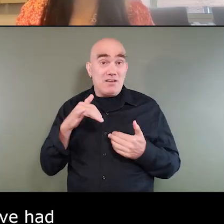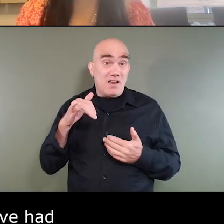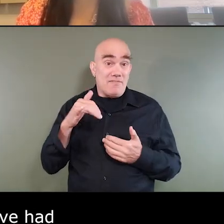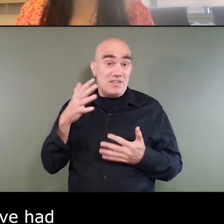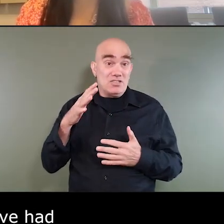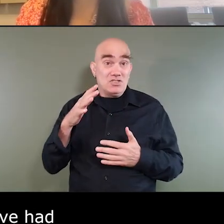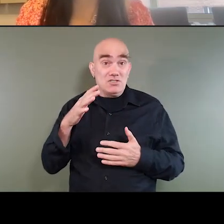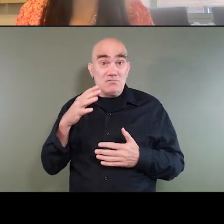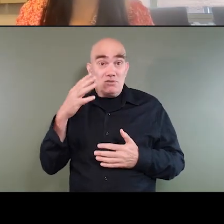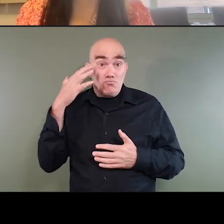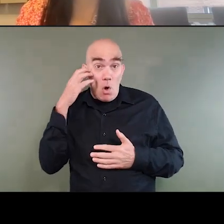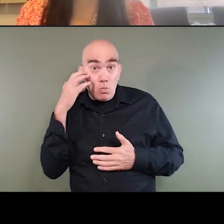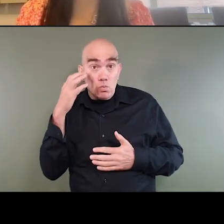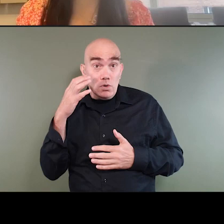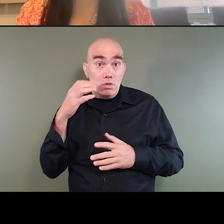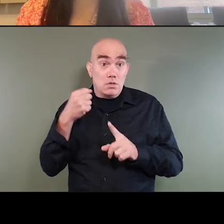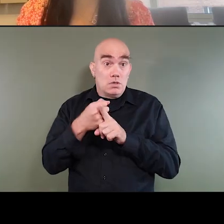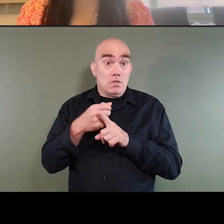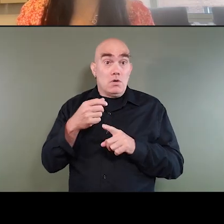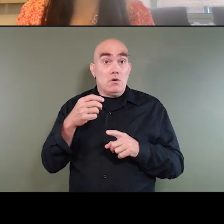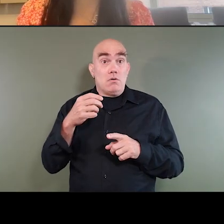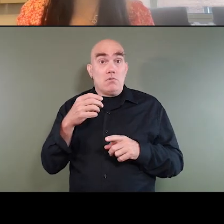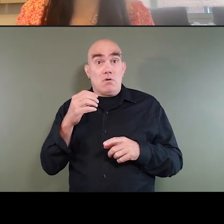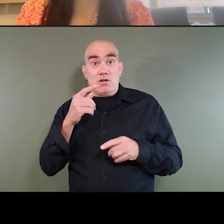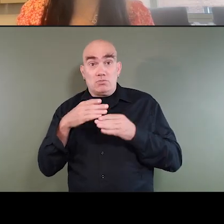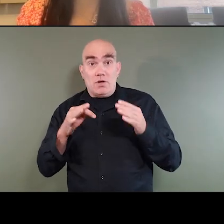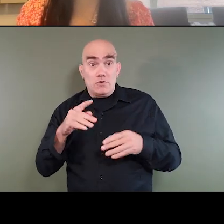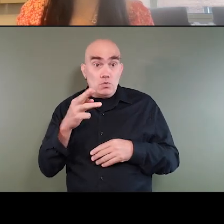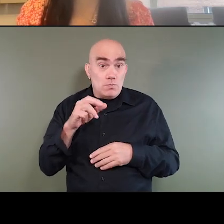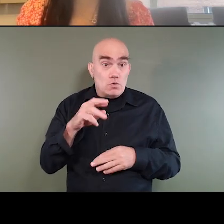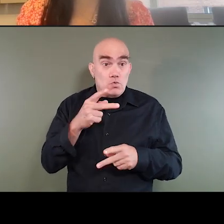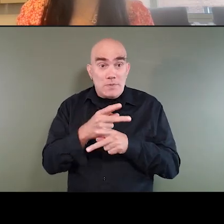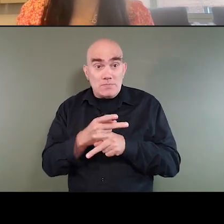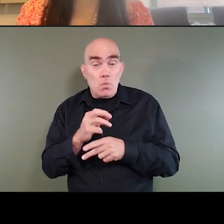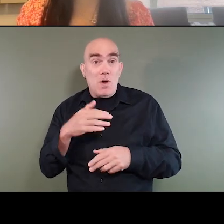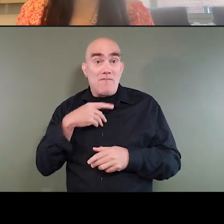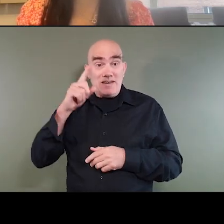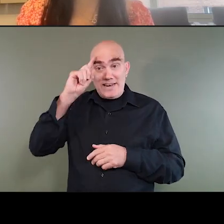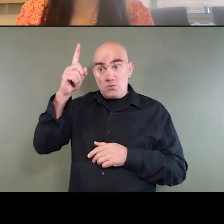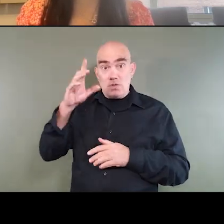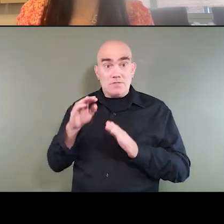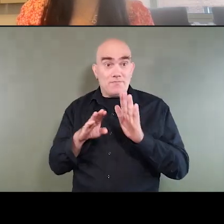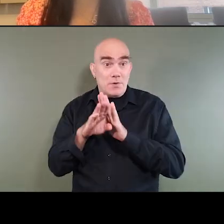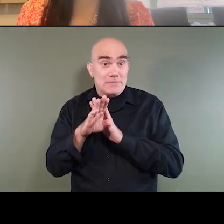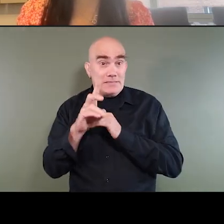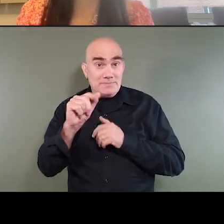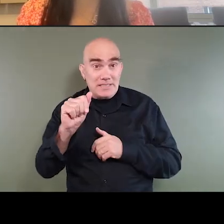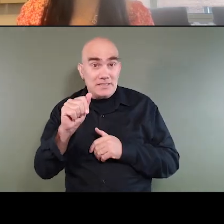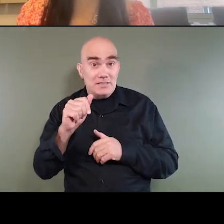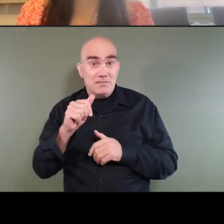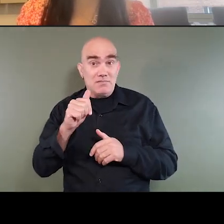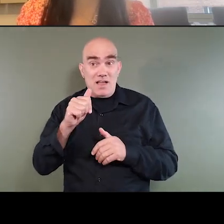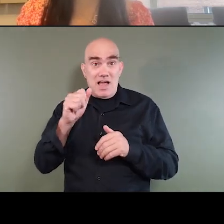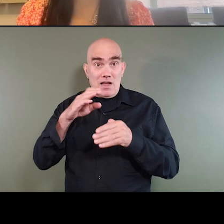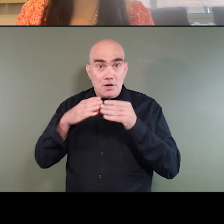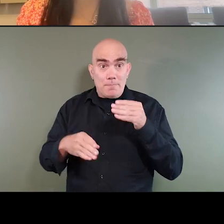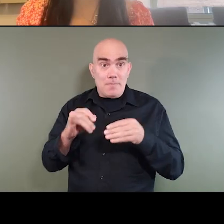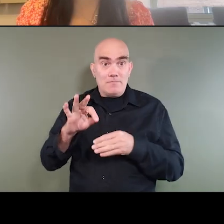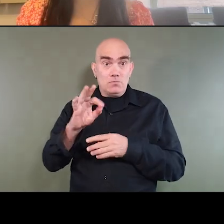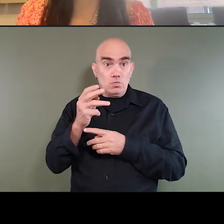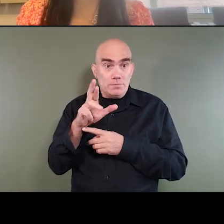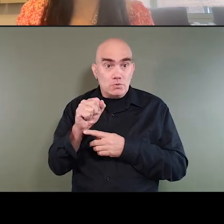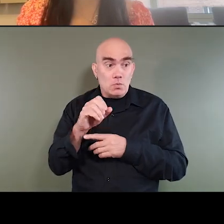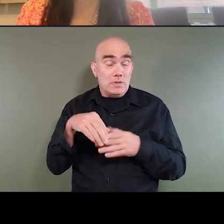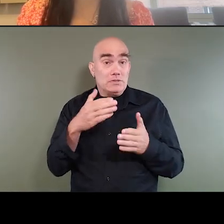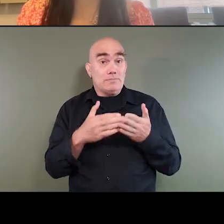strokes as complications of their tumors or treatment, or have intellectual or developmental disabilities as a result of